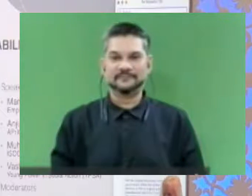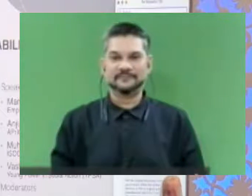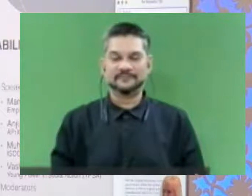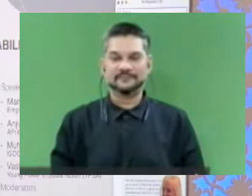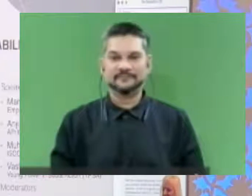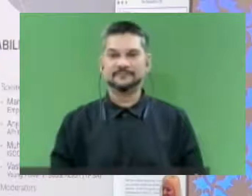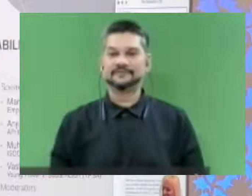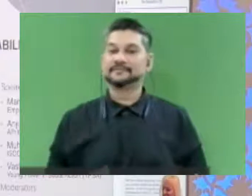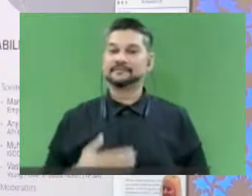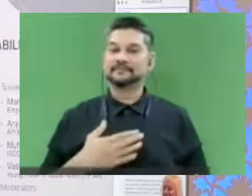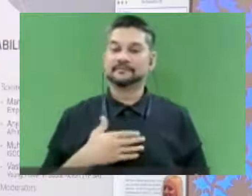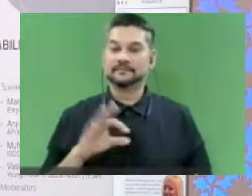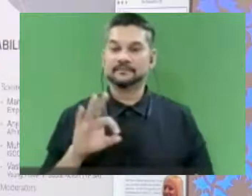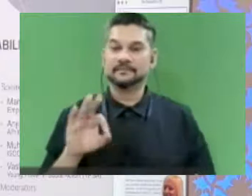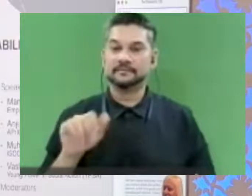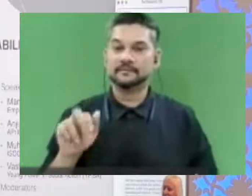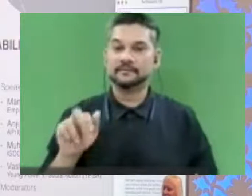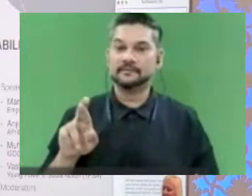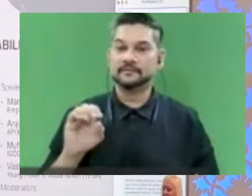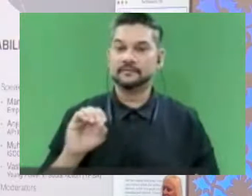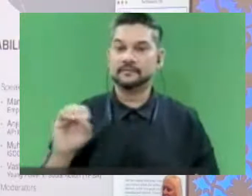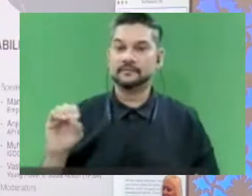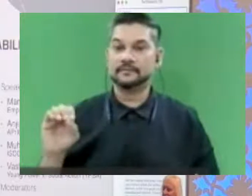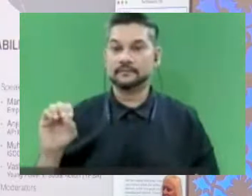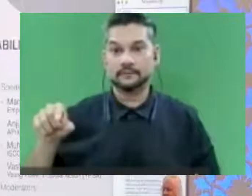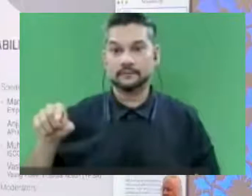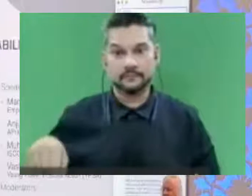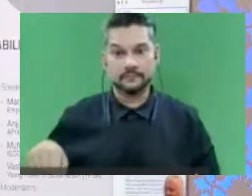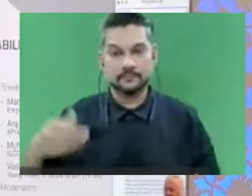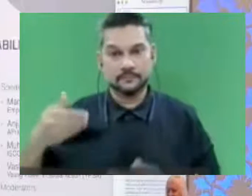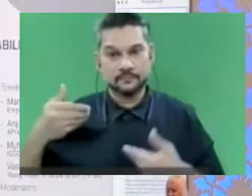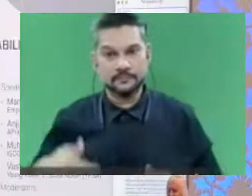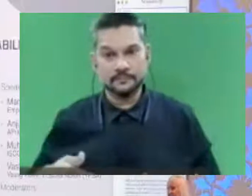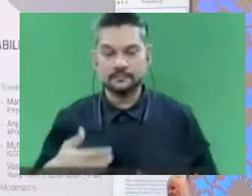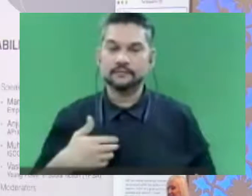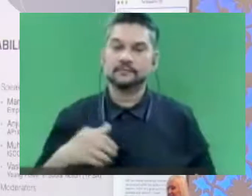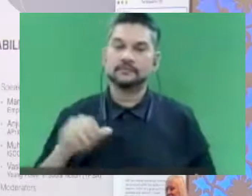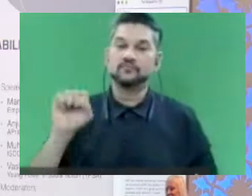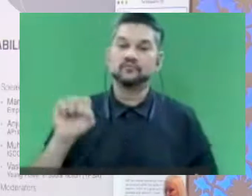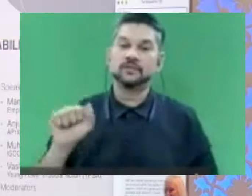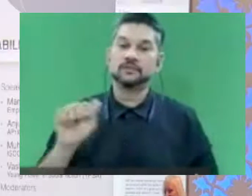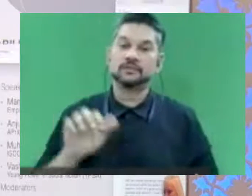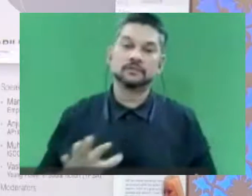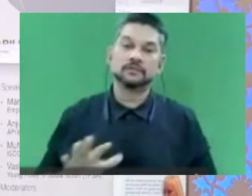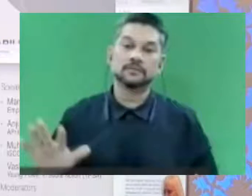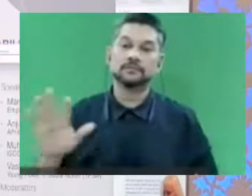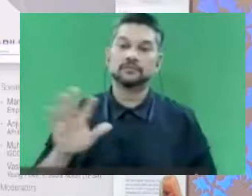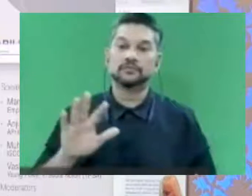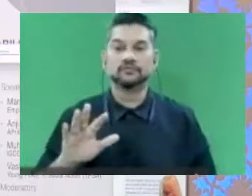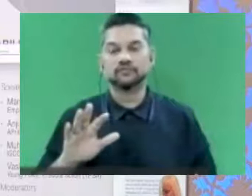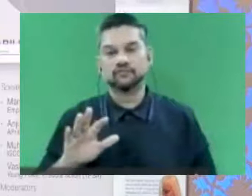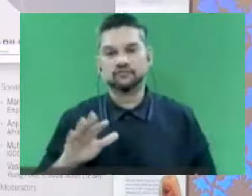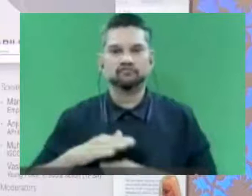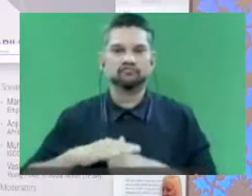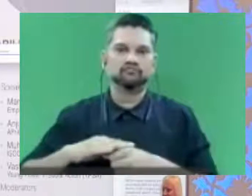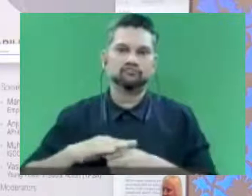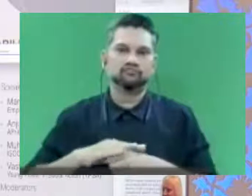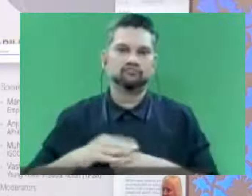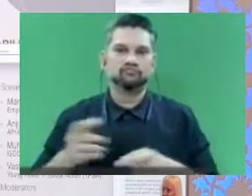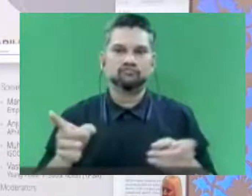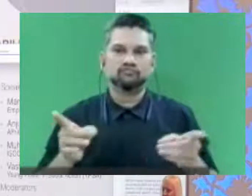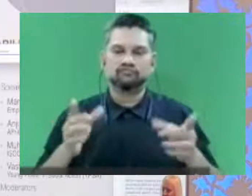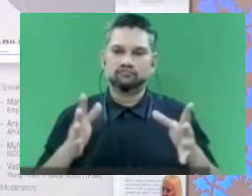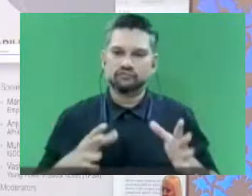My name is Farooq, and I'm the South Asia Regional Director for Article 19. Article 19 is an